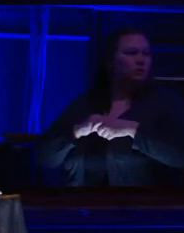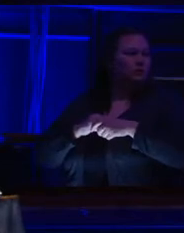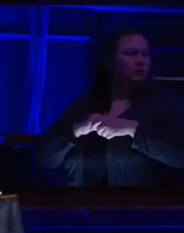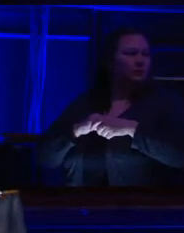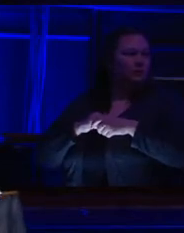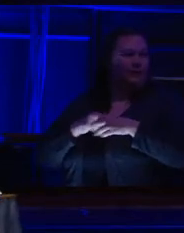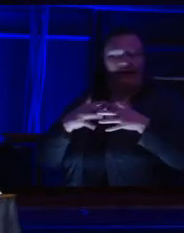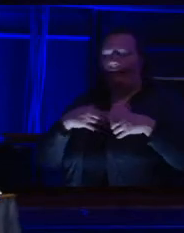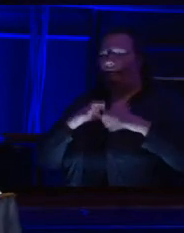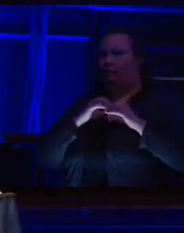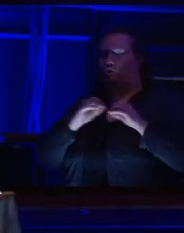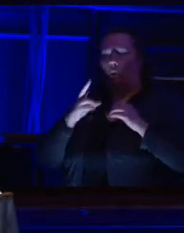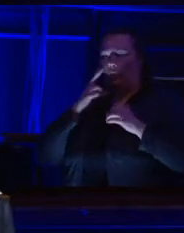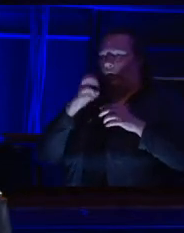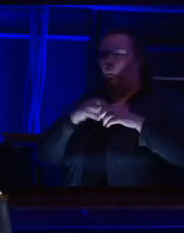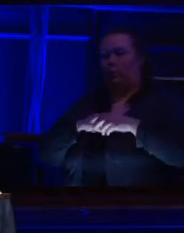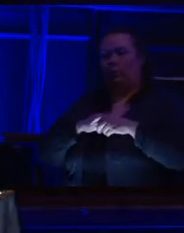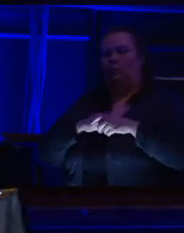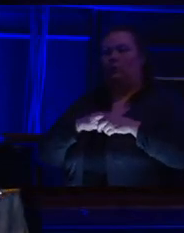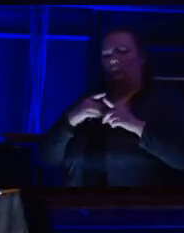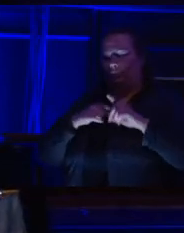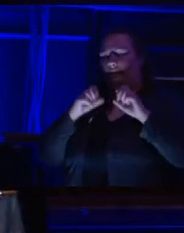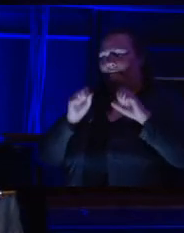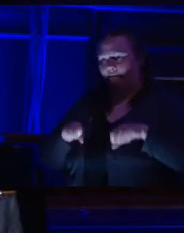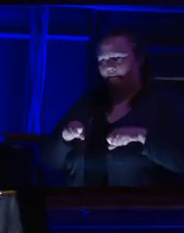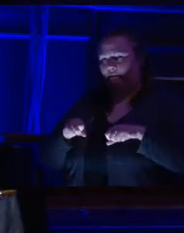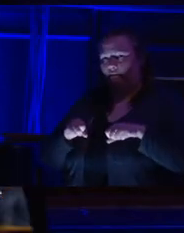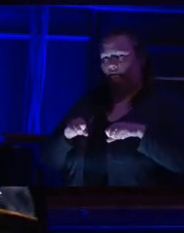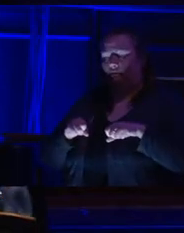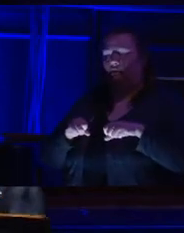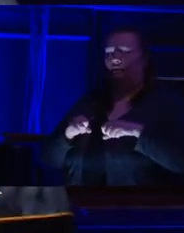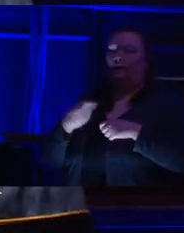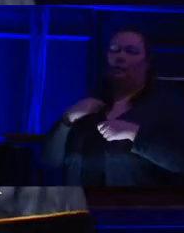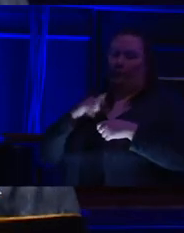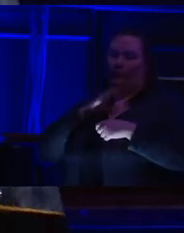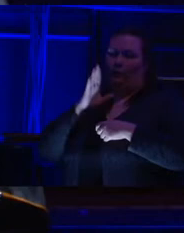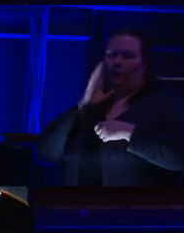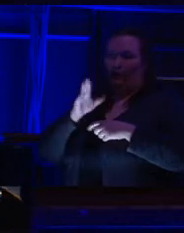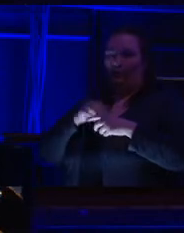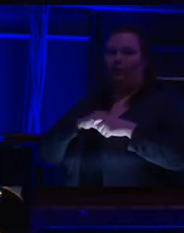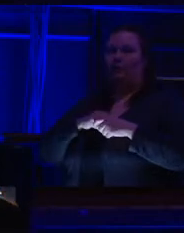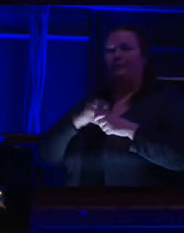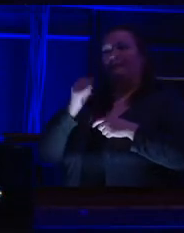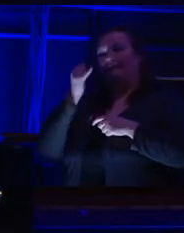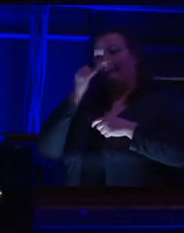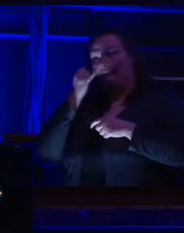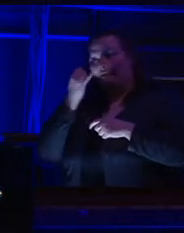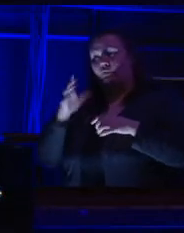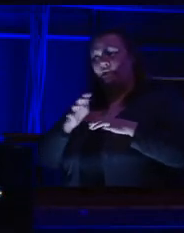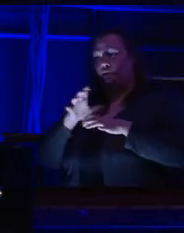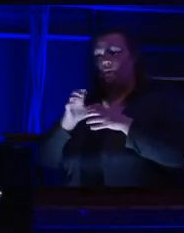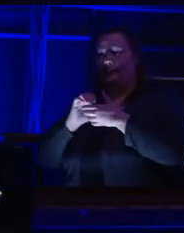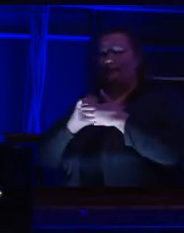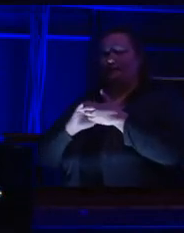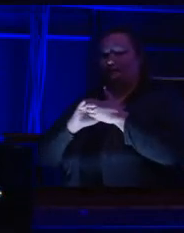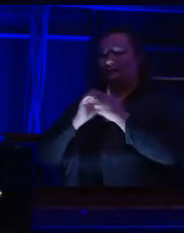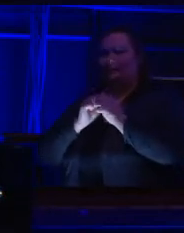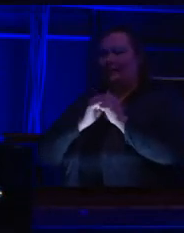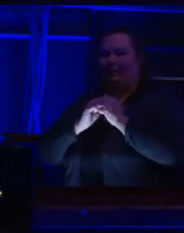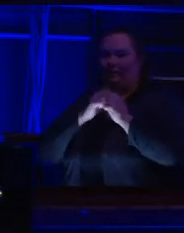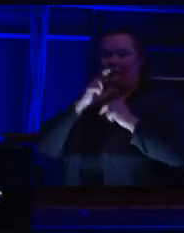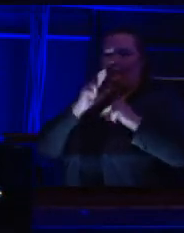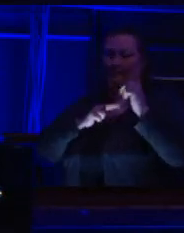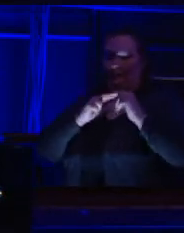I have no doubt we can, and we will, if we do so together by